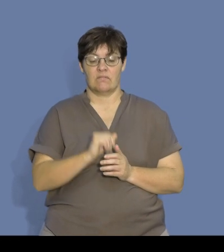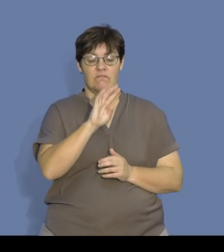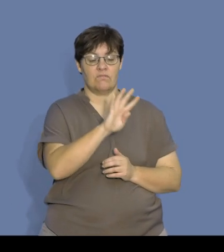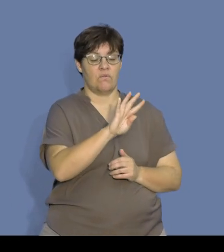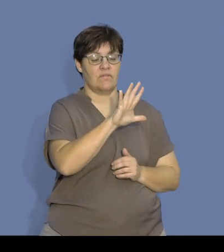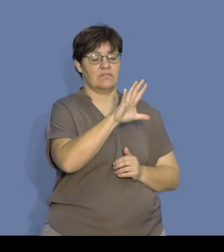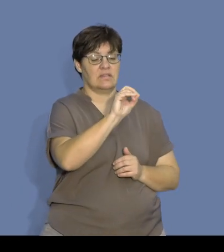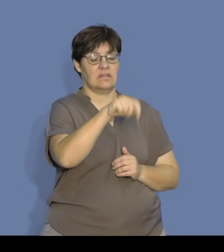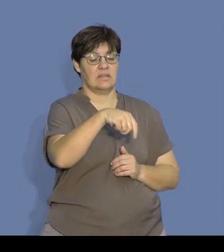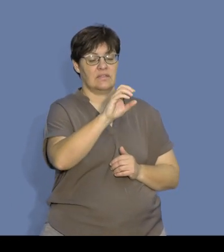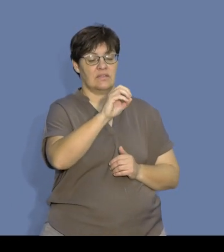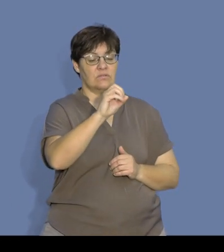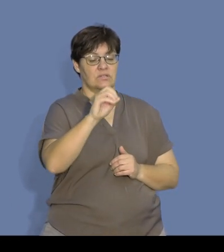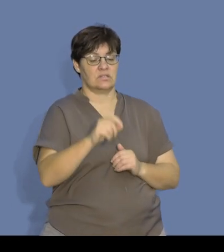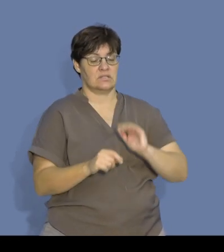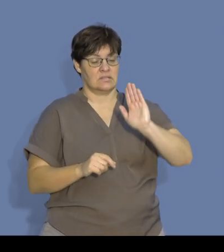in.